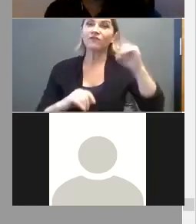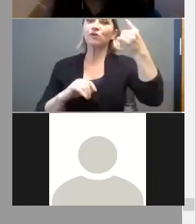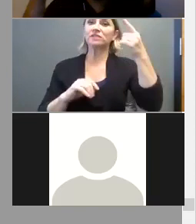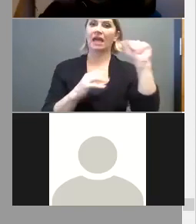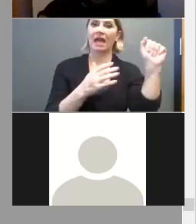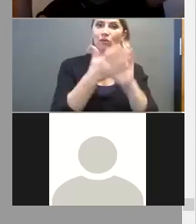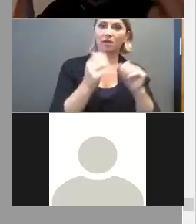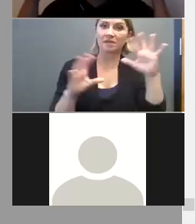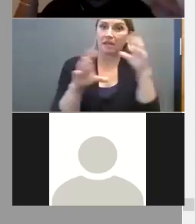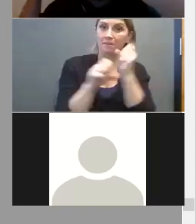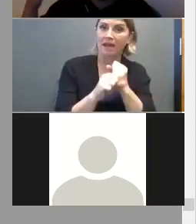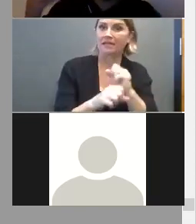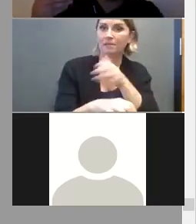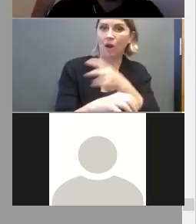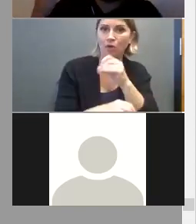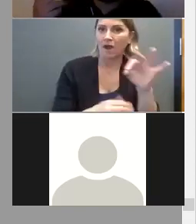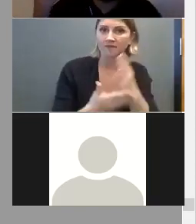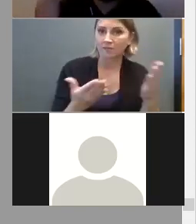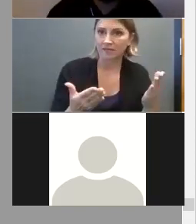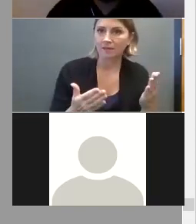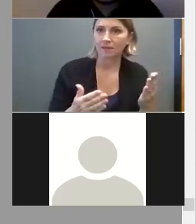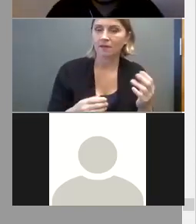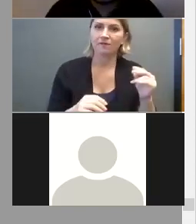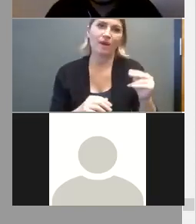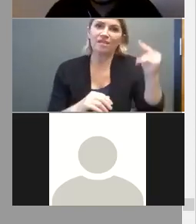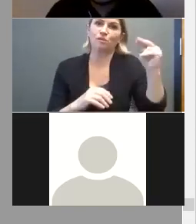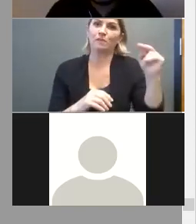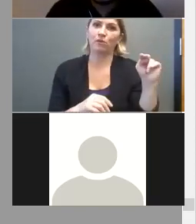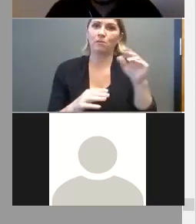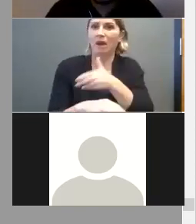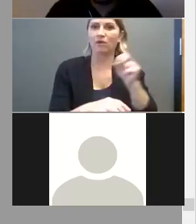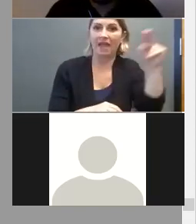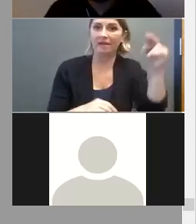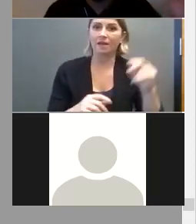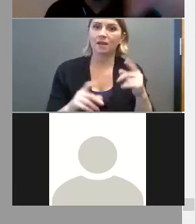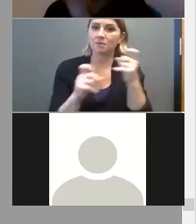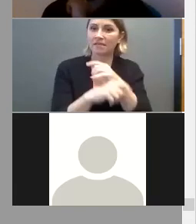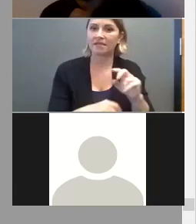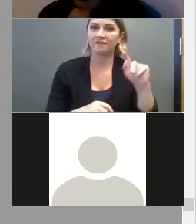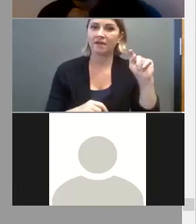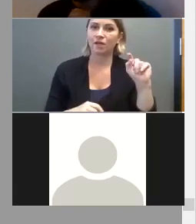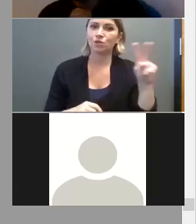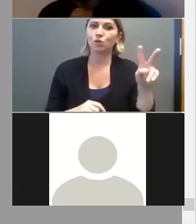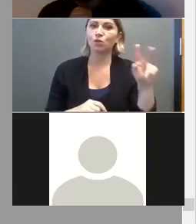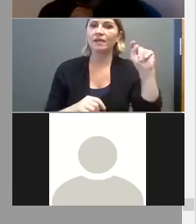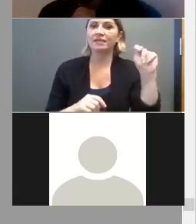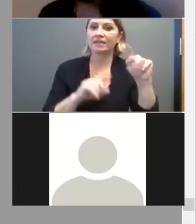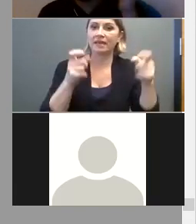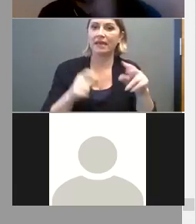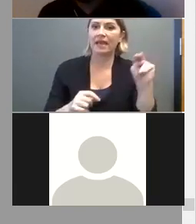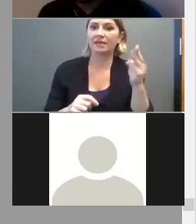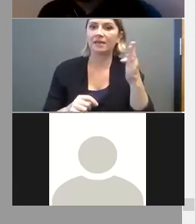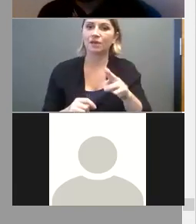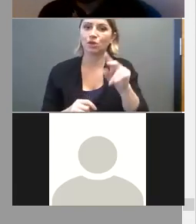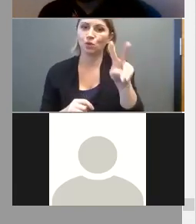for finding the power of something, so x raised to the power of n, we have the complexity of 2t n by 2 plus theta 1. And